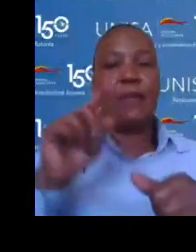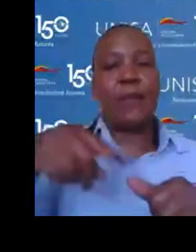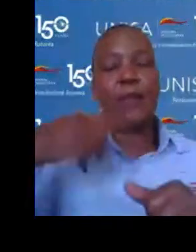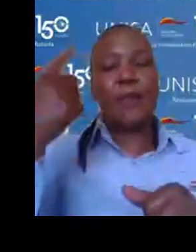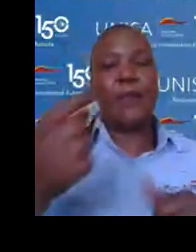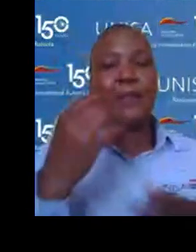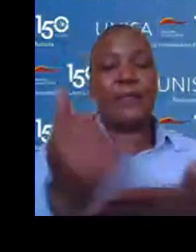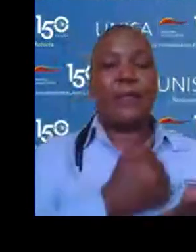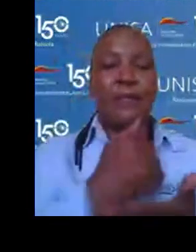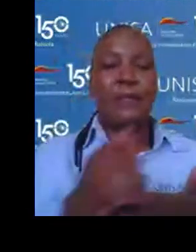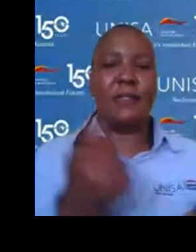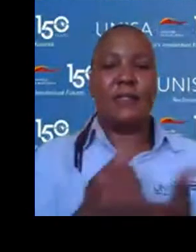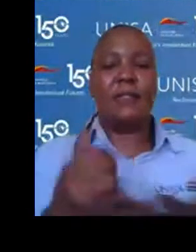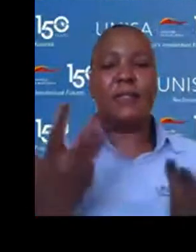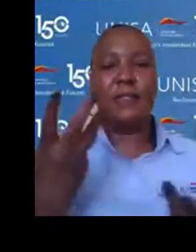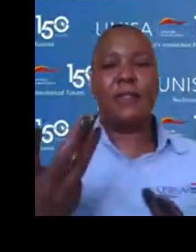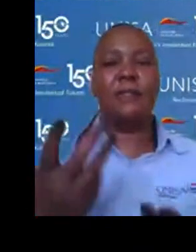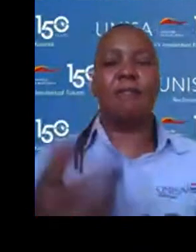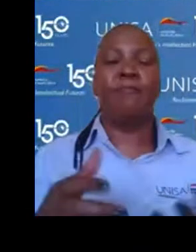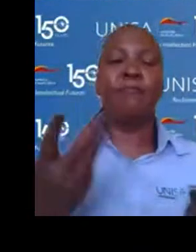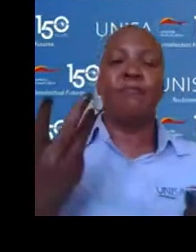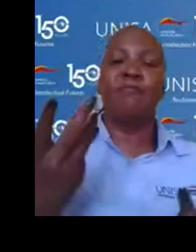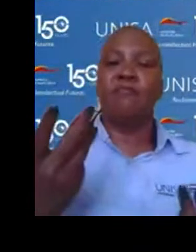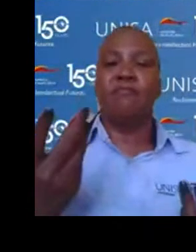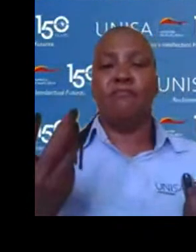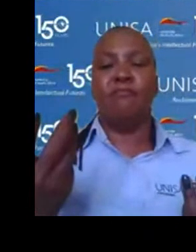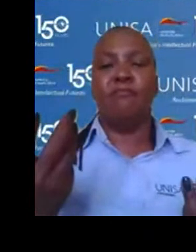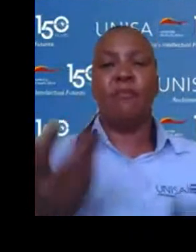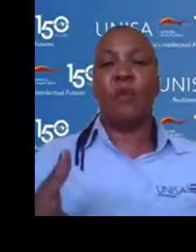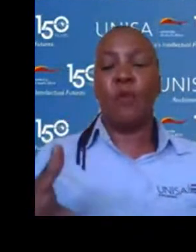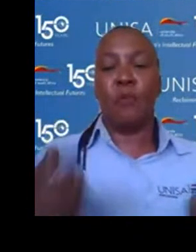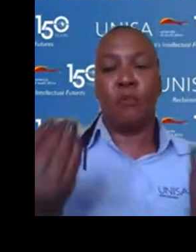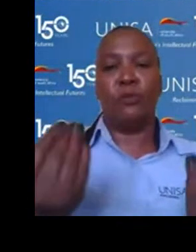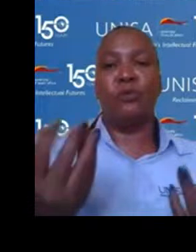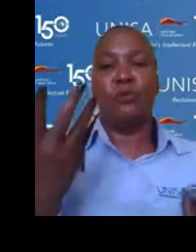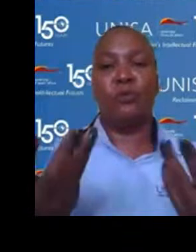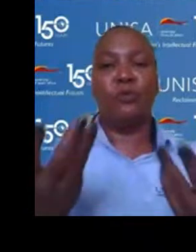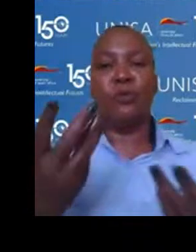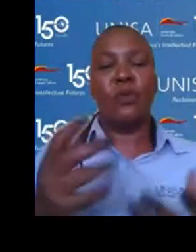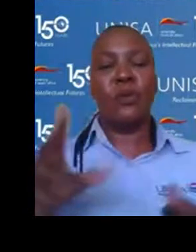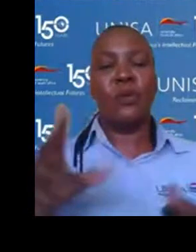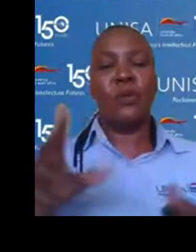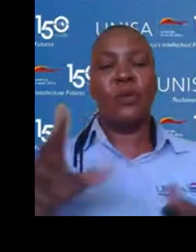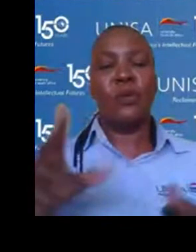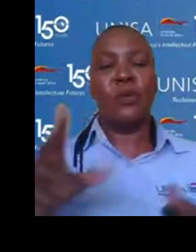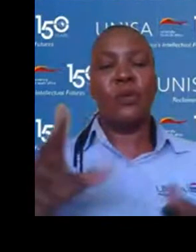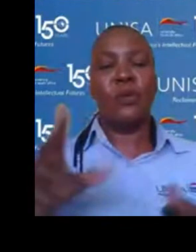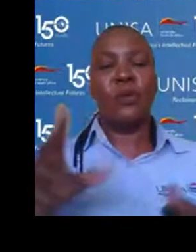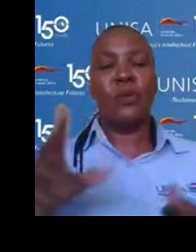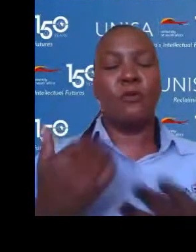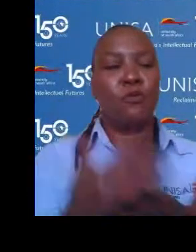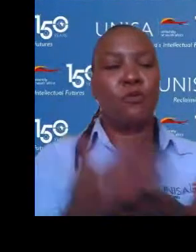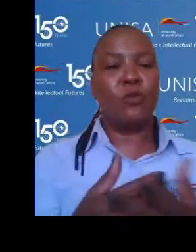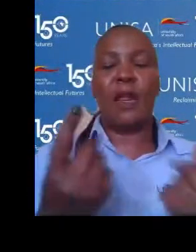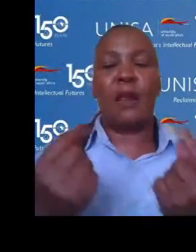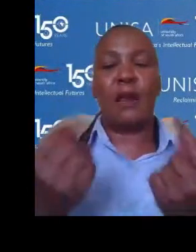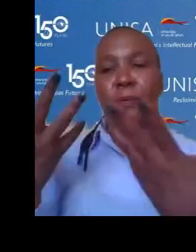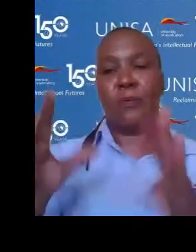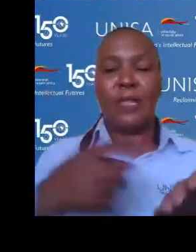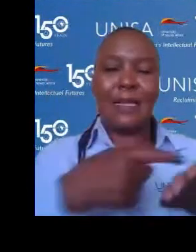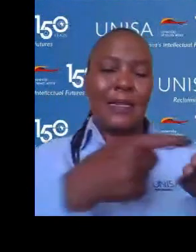not. So you get to see how you could have done that, cancellation of modules